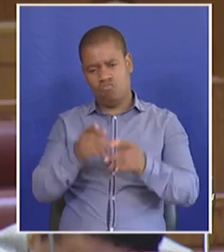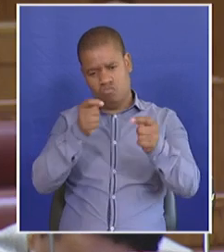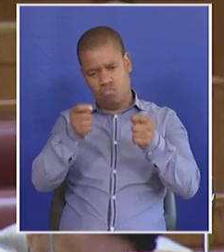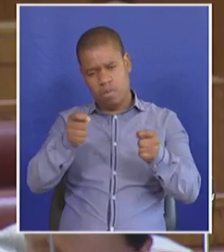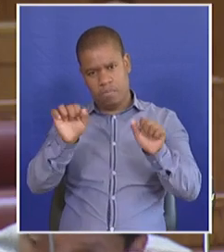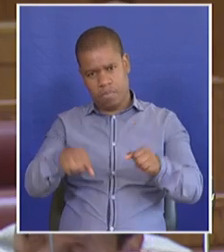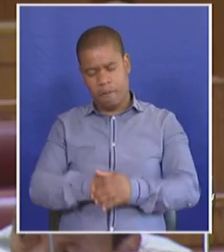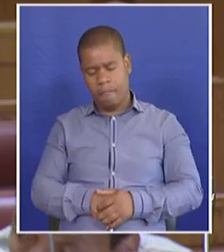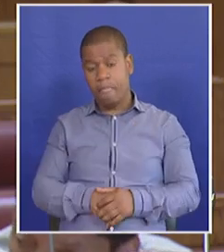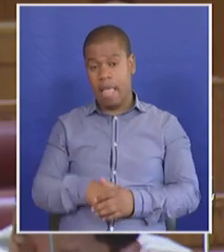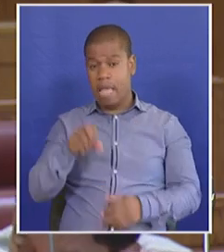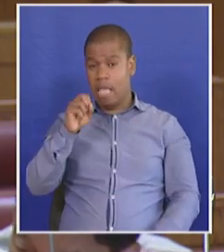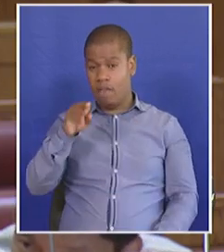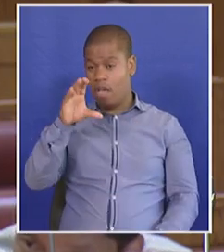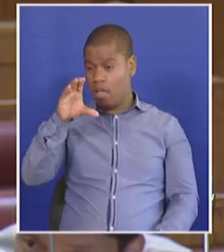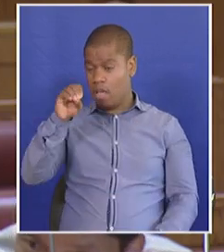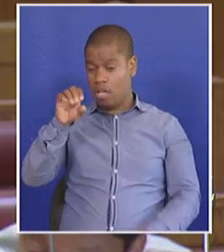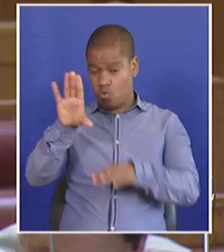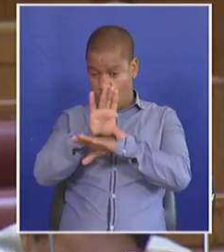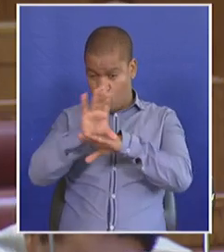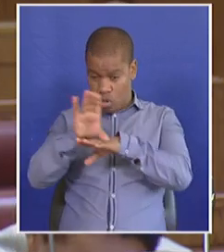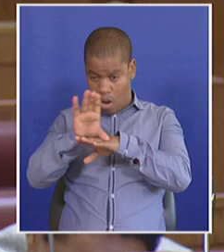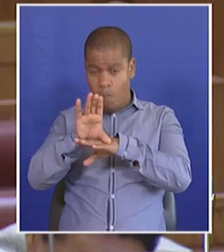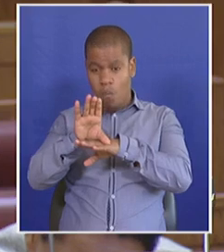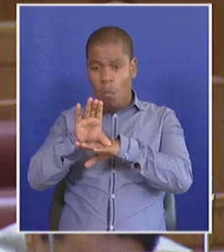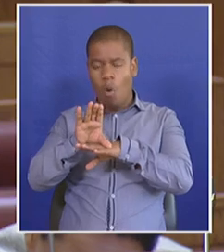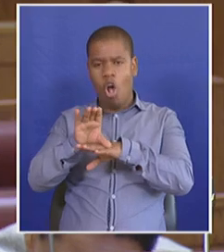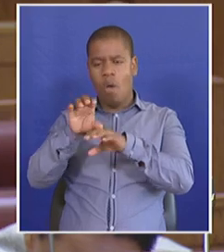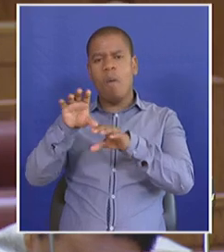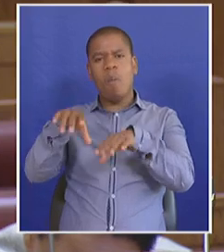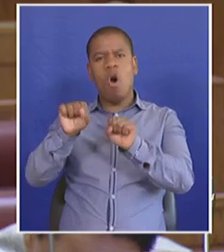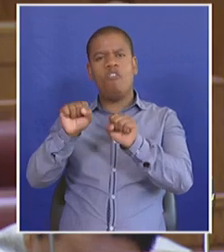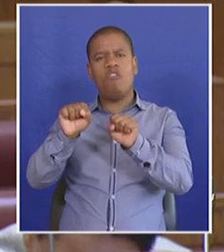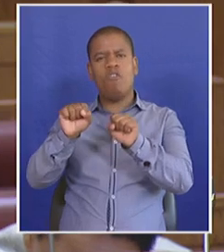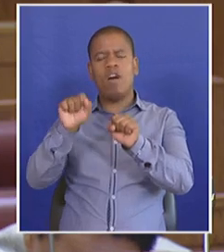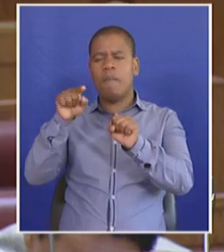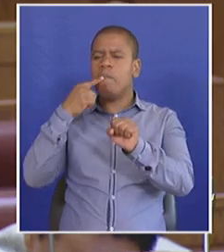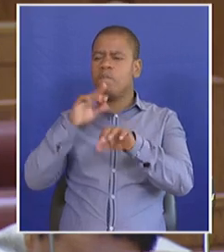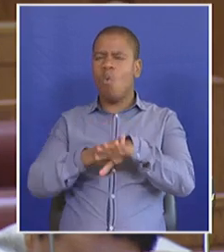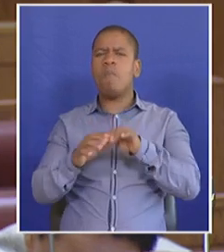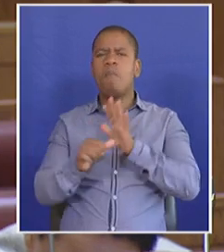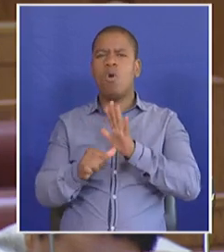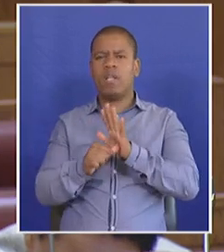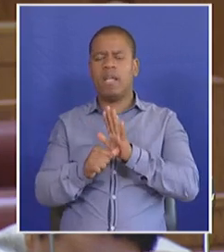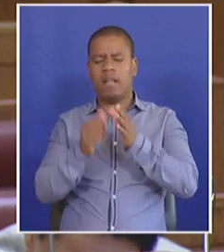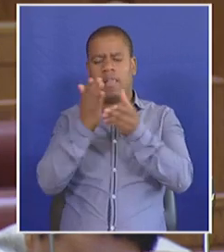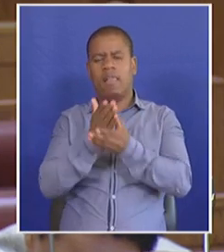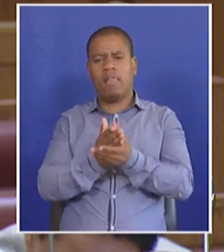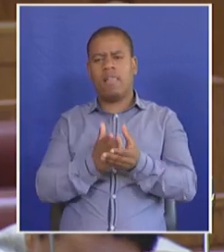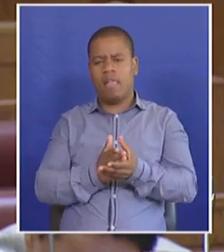When CAS is offline or not in operation, all newly reported case dockets are recorded